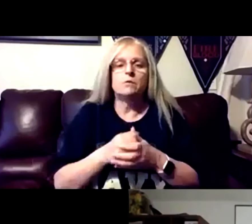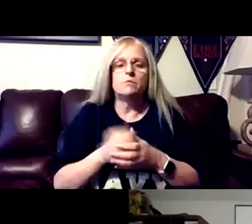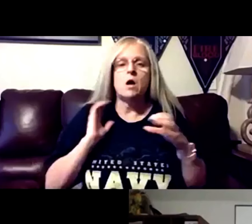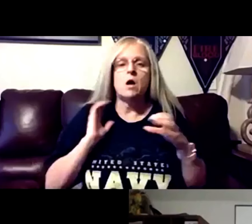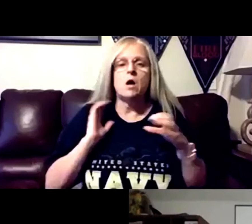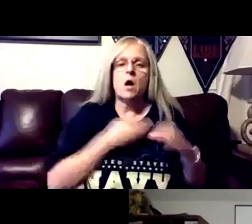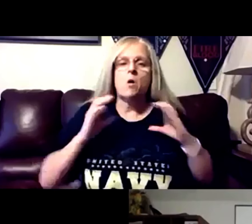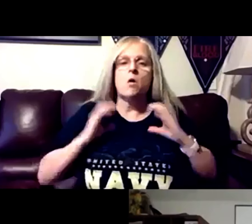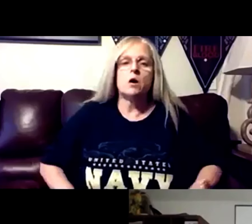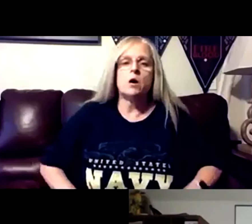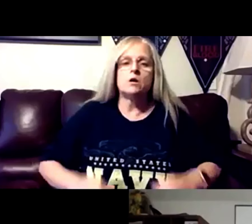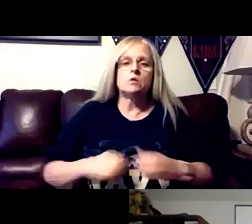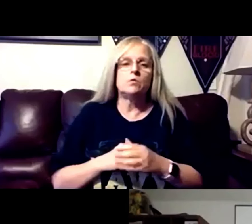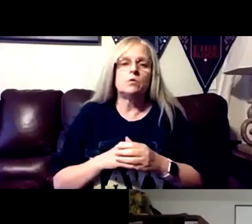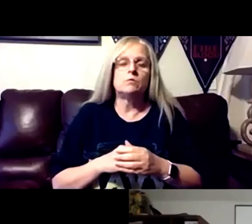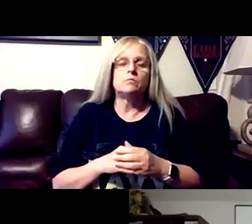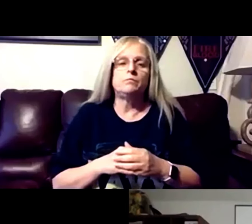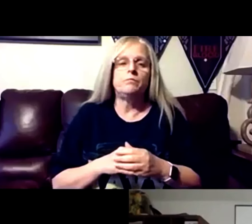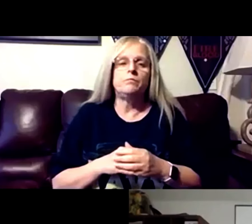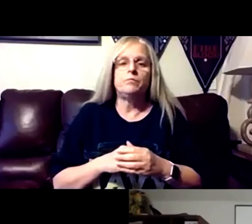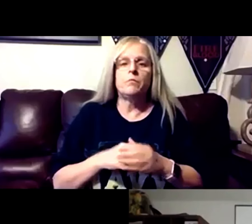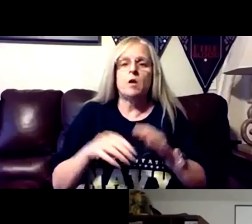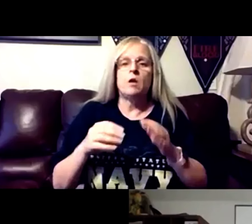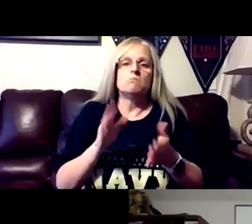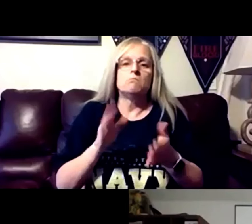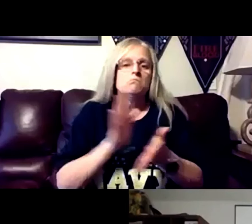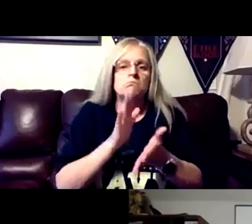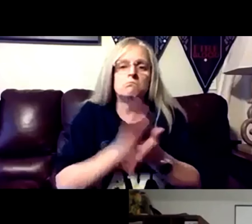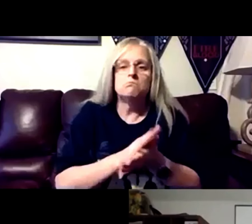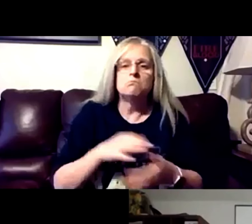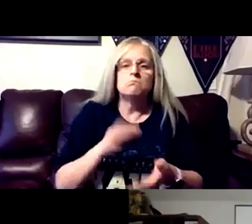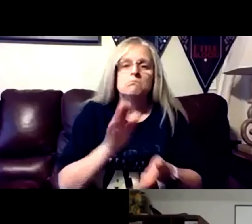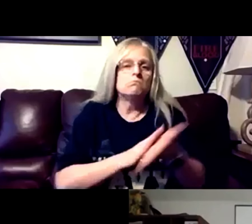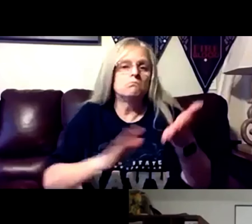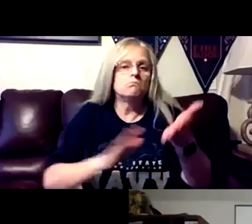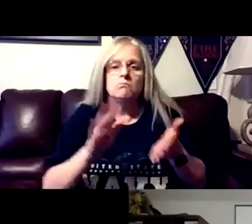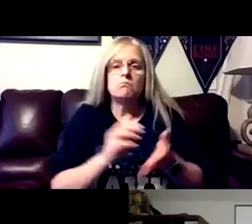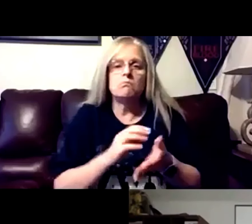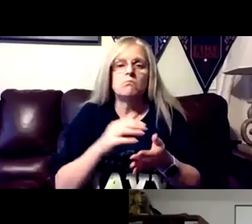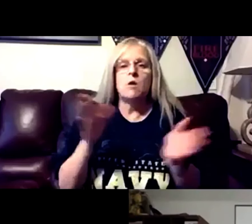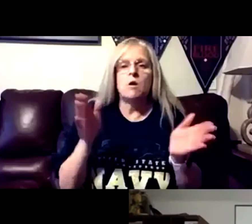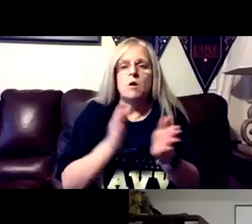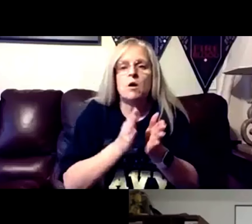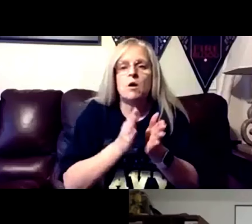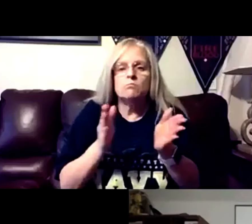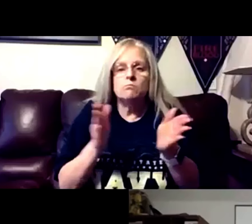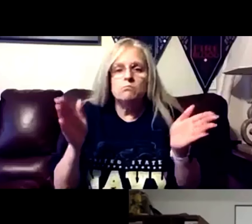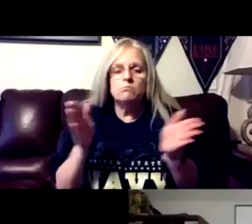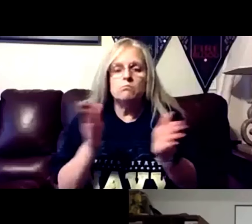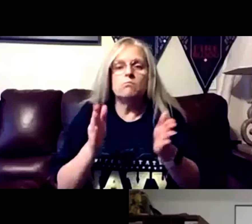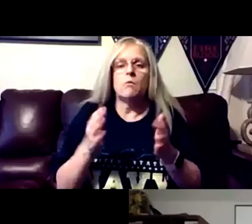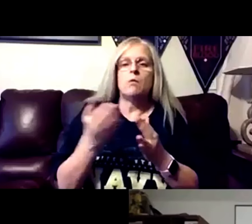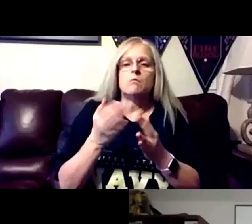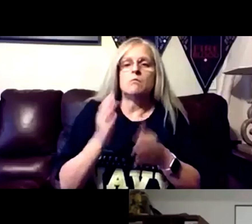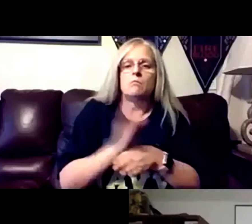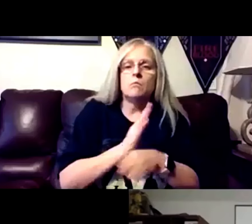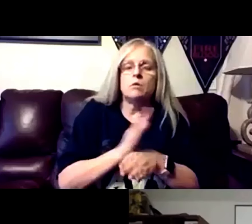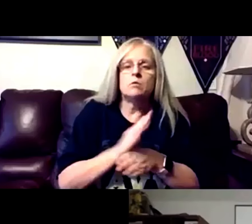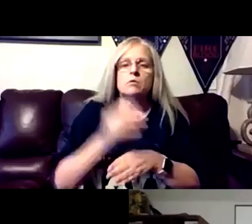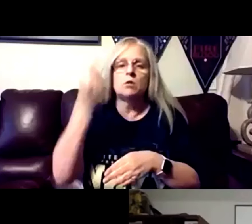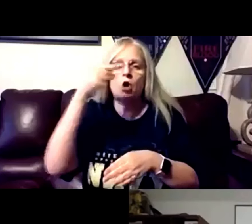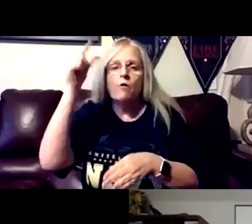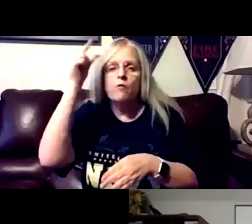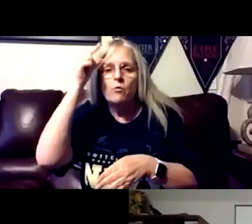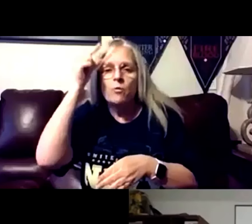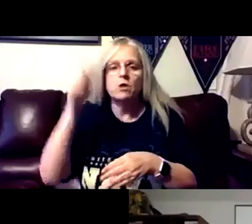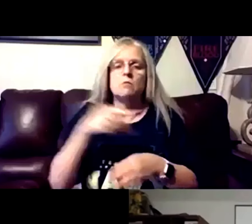will range from K through 12, colleges, small, medium, large size businesses, governments,